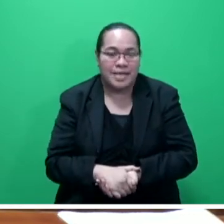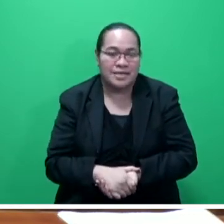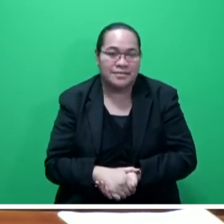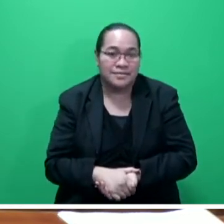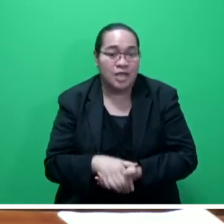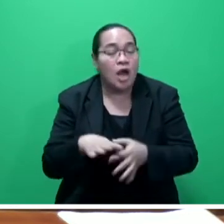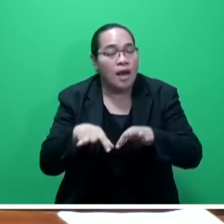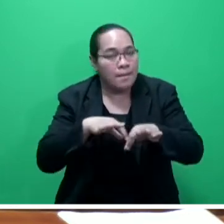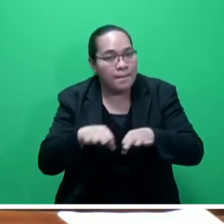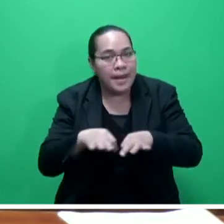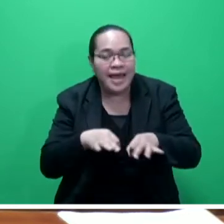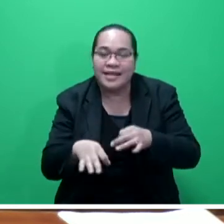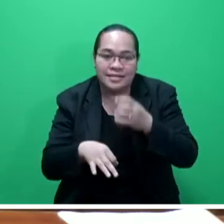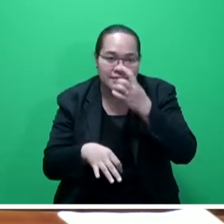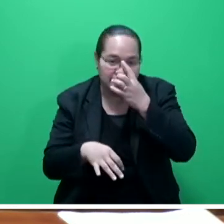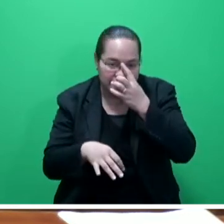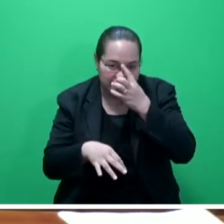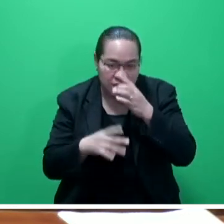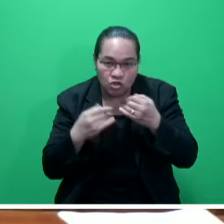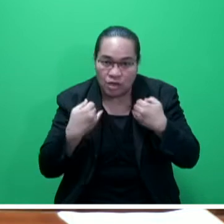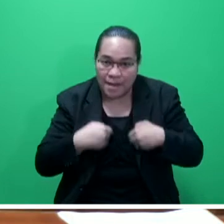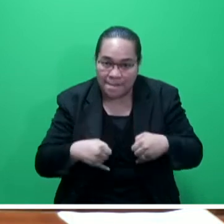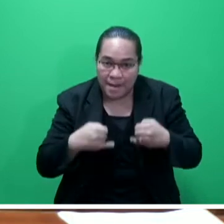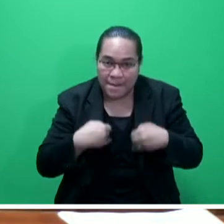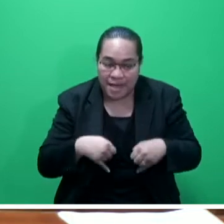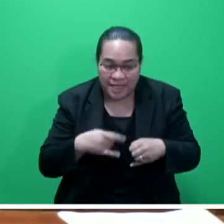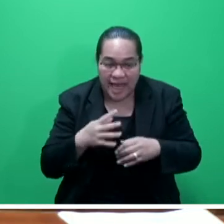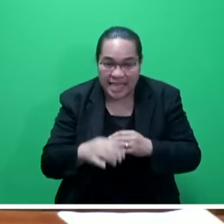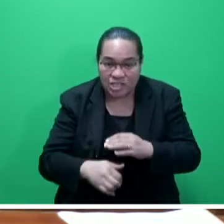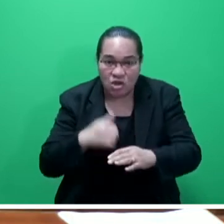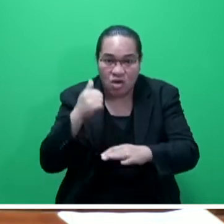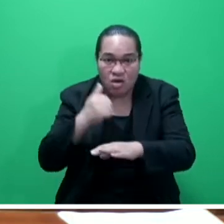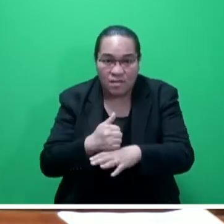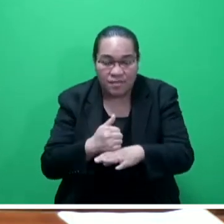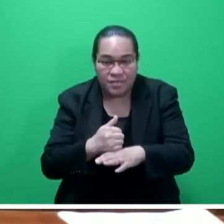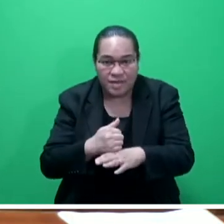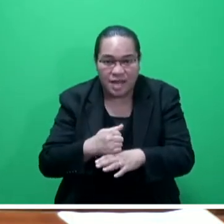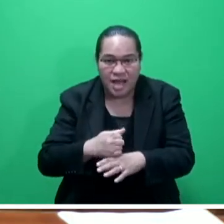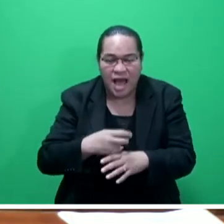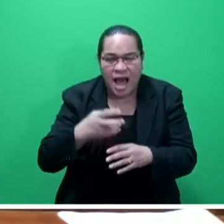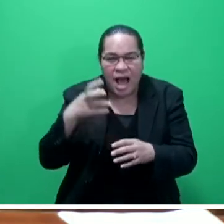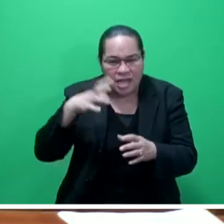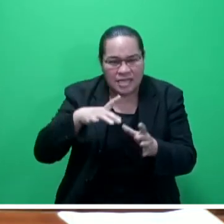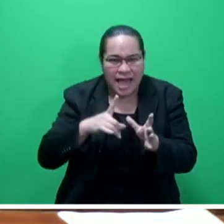Plans are also in place to implement the installation of ultrasonic algae